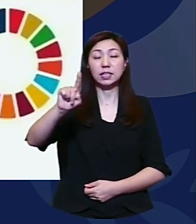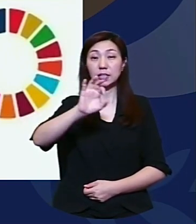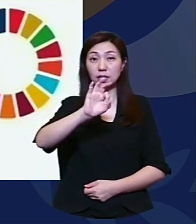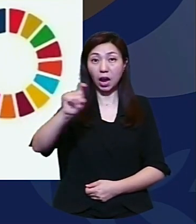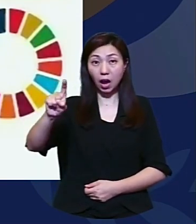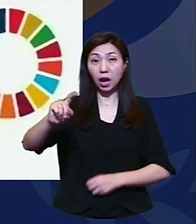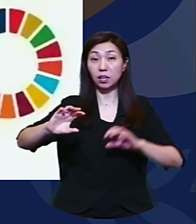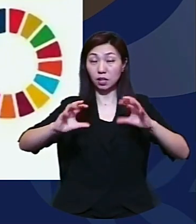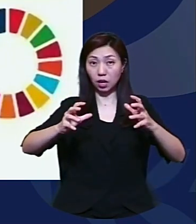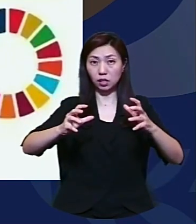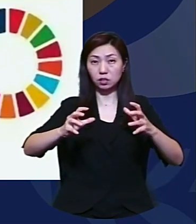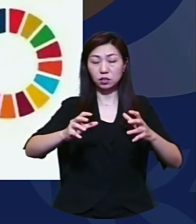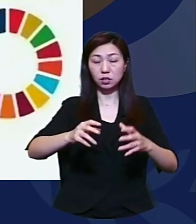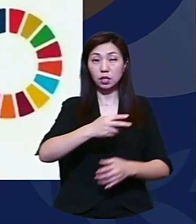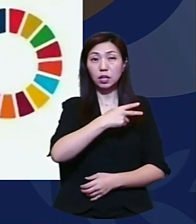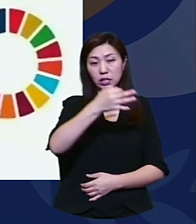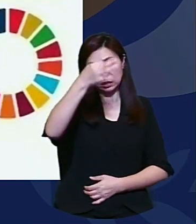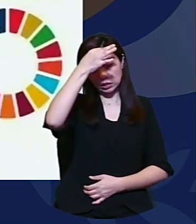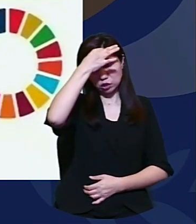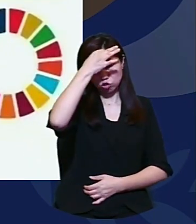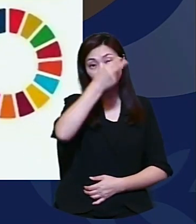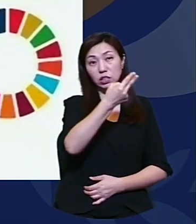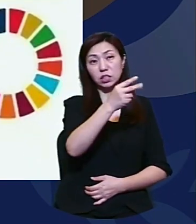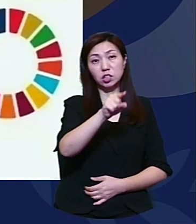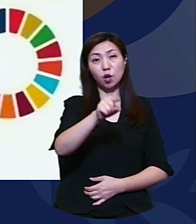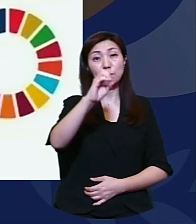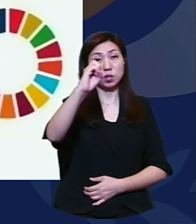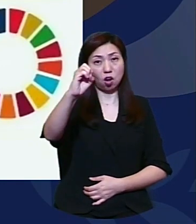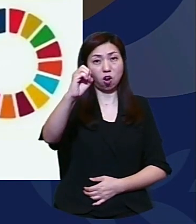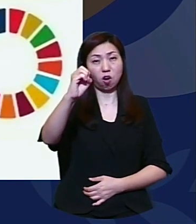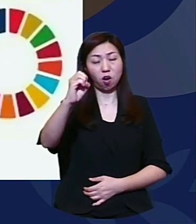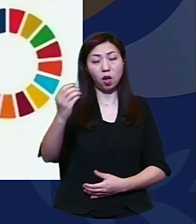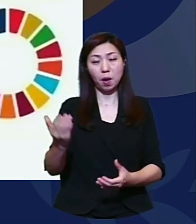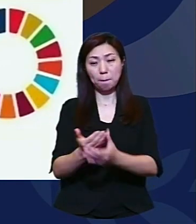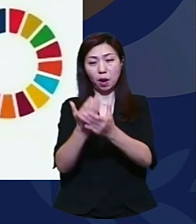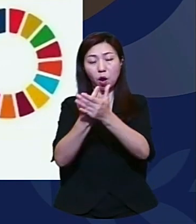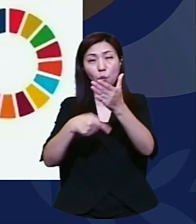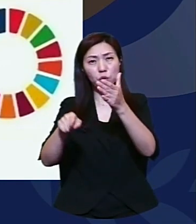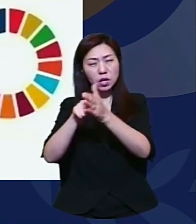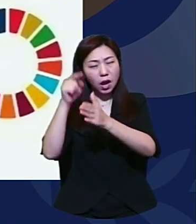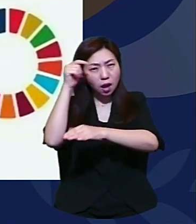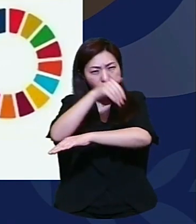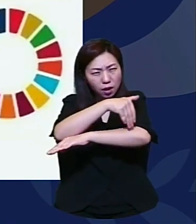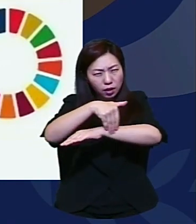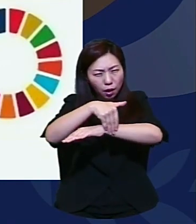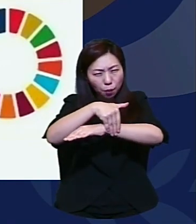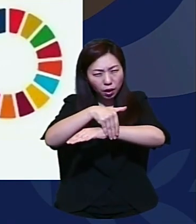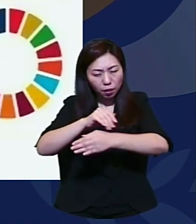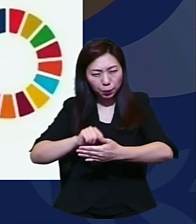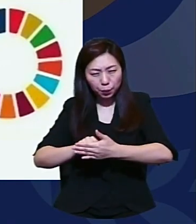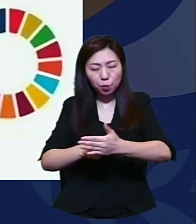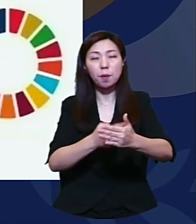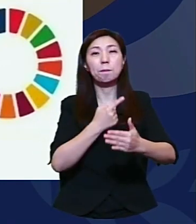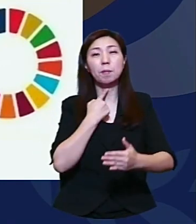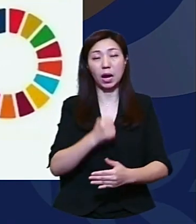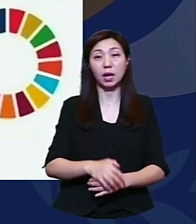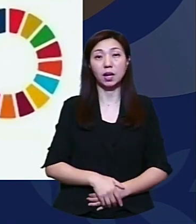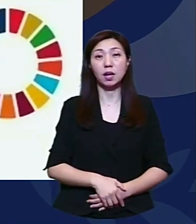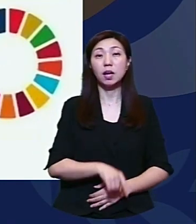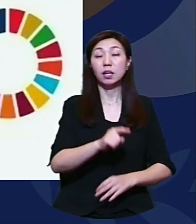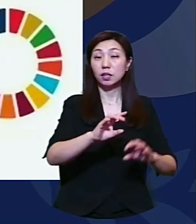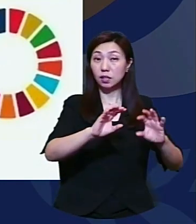different stakeholders, this project is bringing meaningful connectivity to rural villages where we're using technology